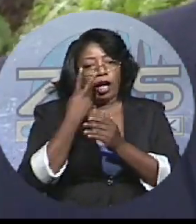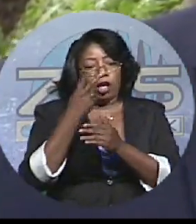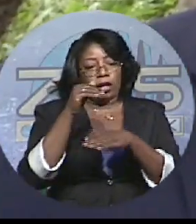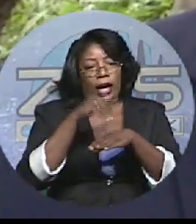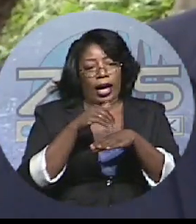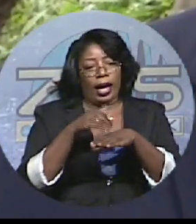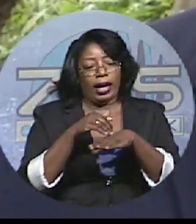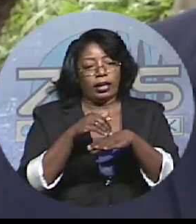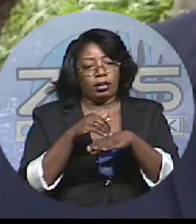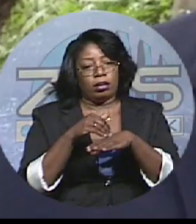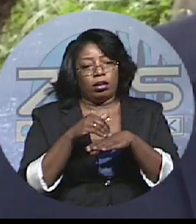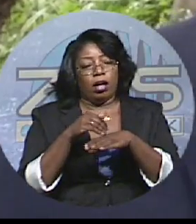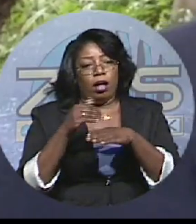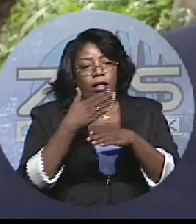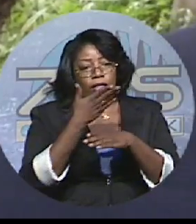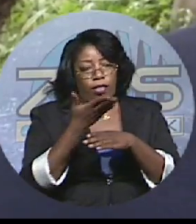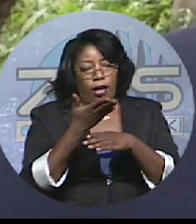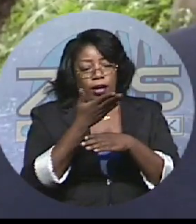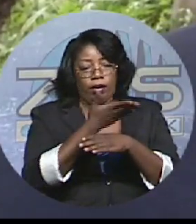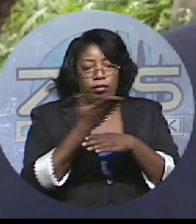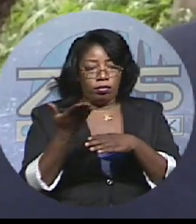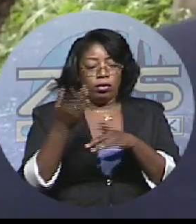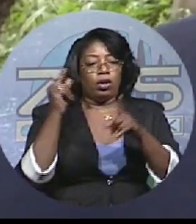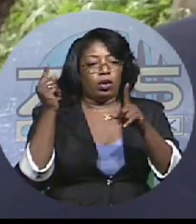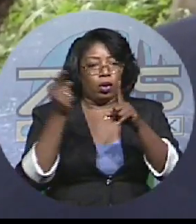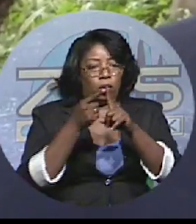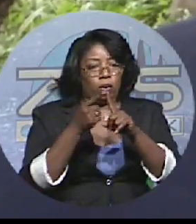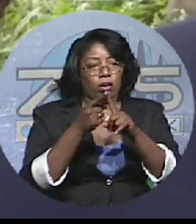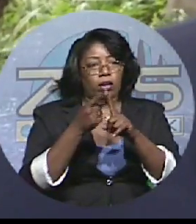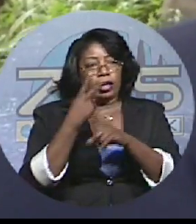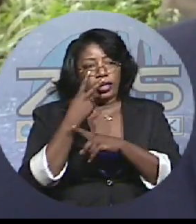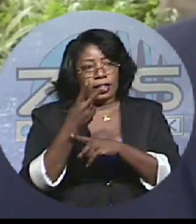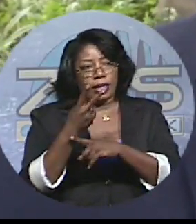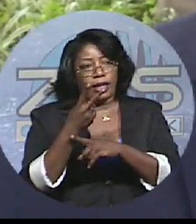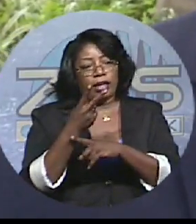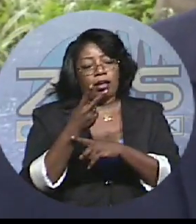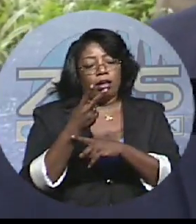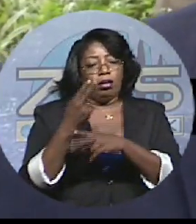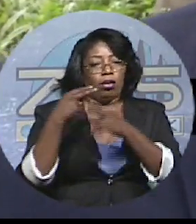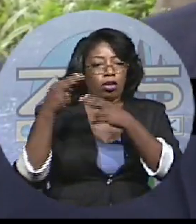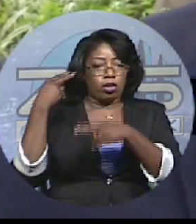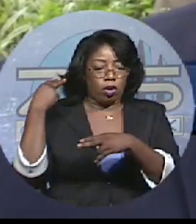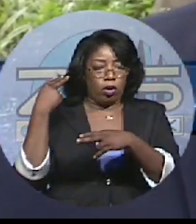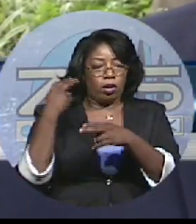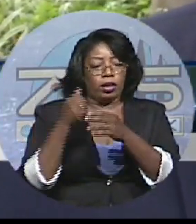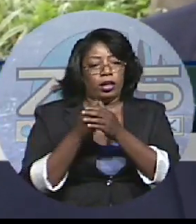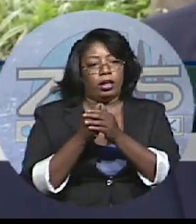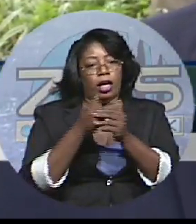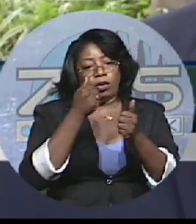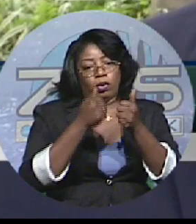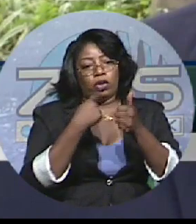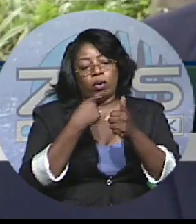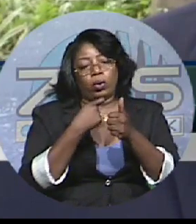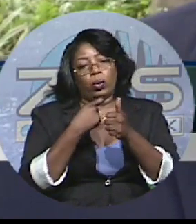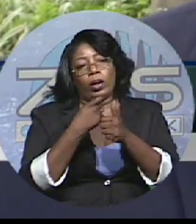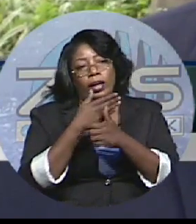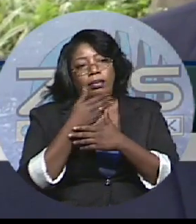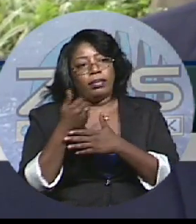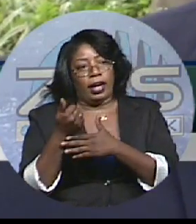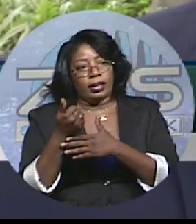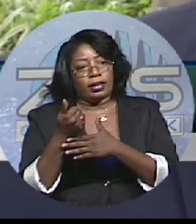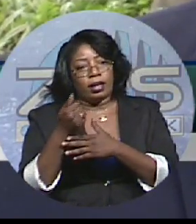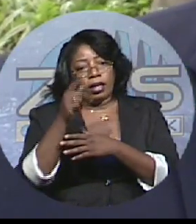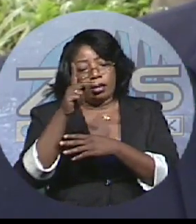I looked at their philosophy, and I found that historically, philosophically, and in execution of its philosophy,